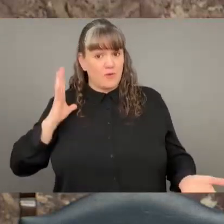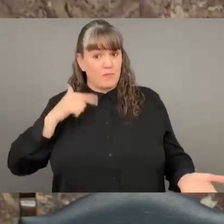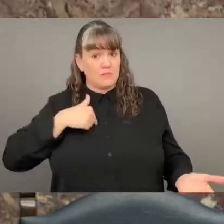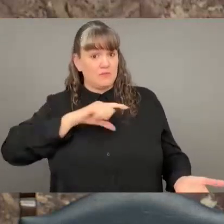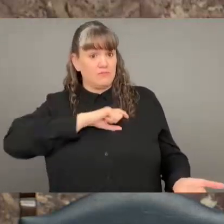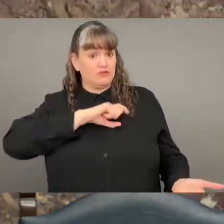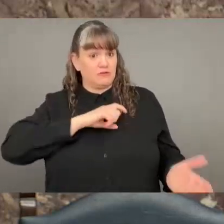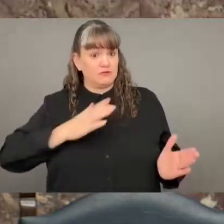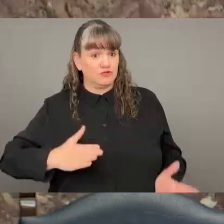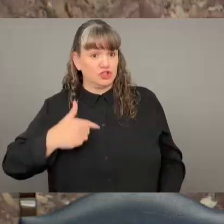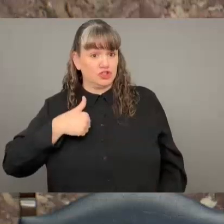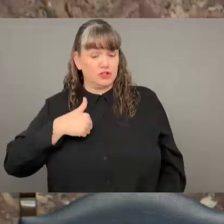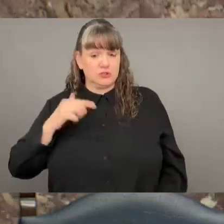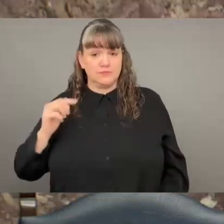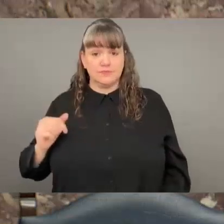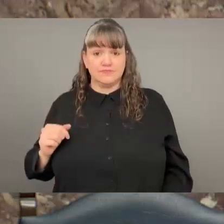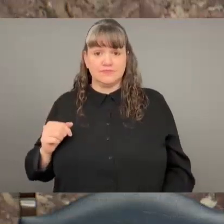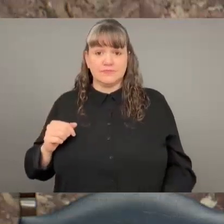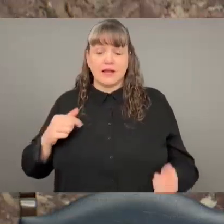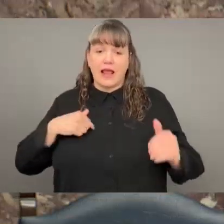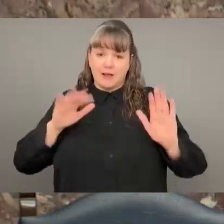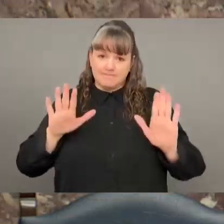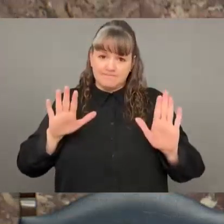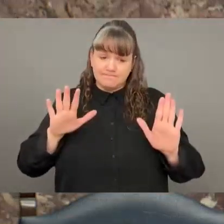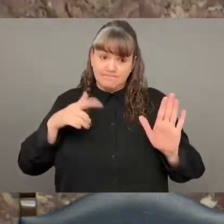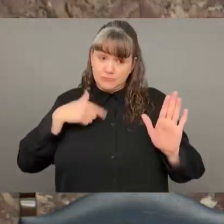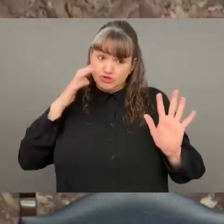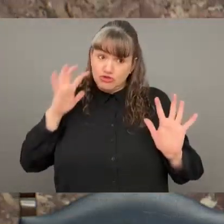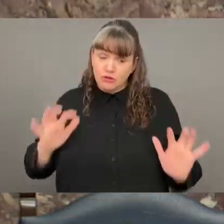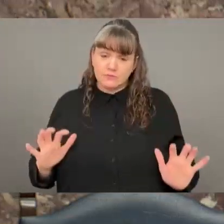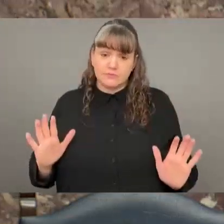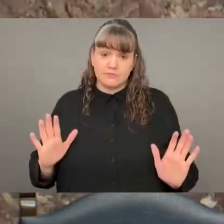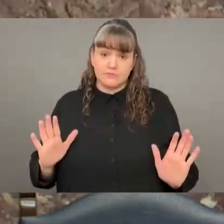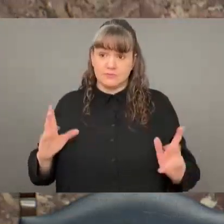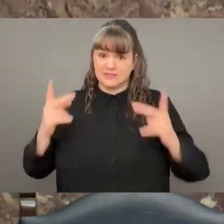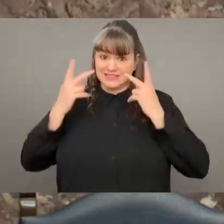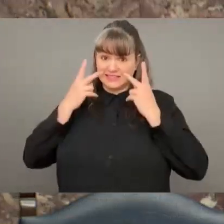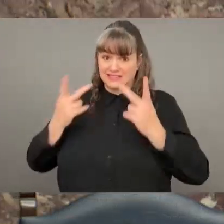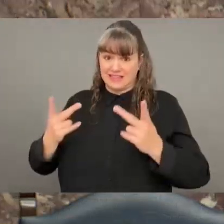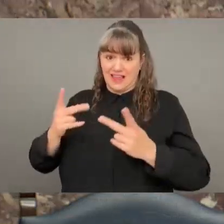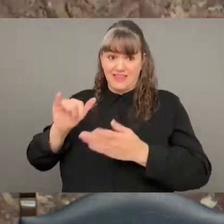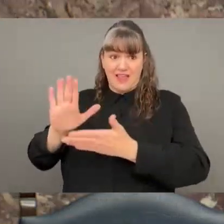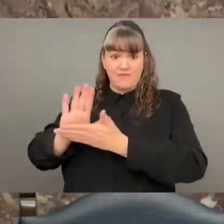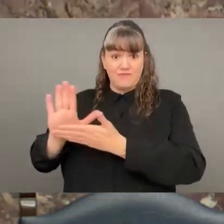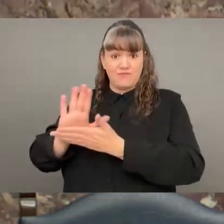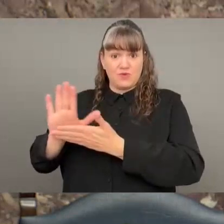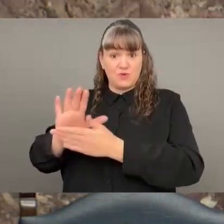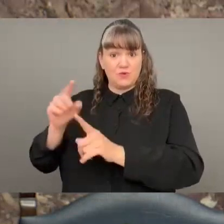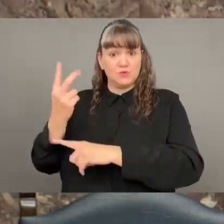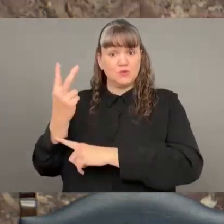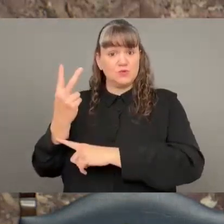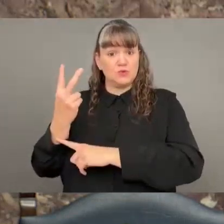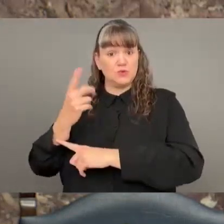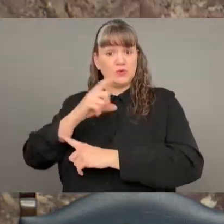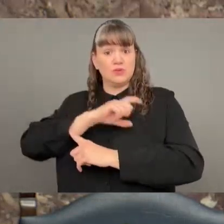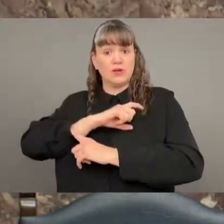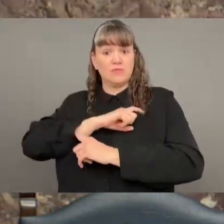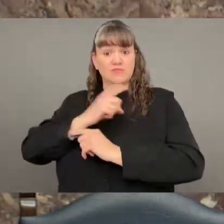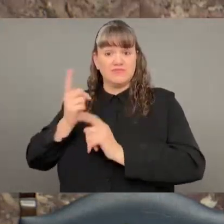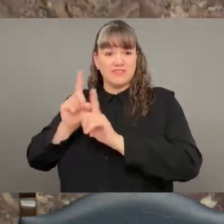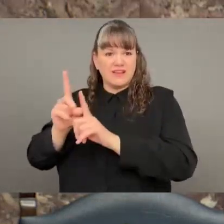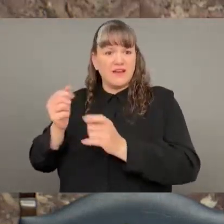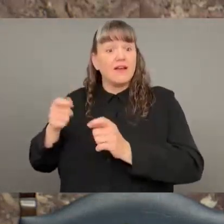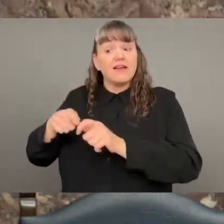Vancouver police officers set on fire last week. 35 assaults on VPD officers in just over